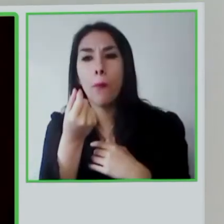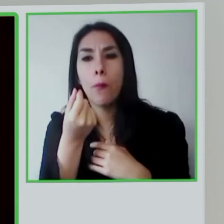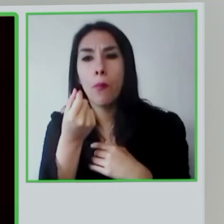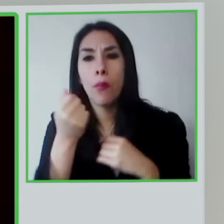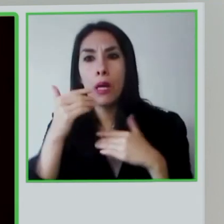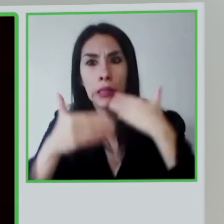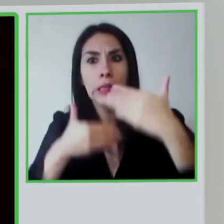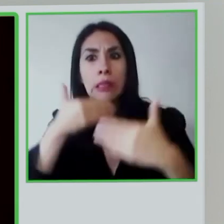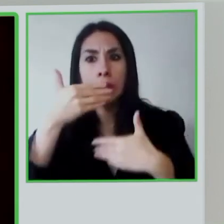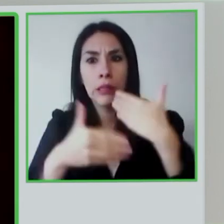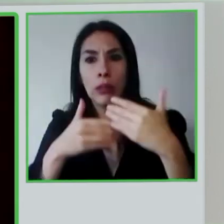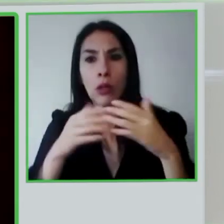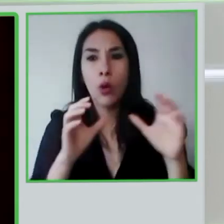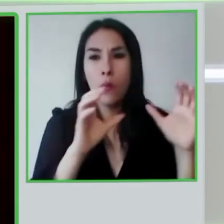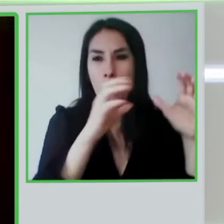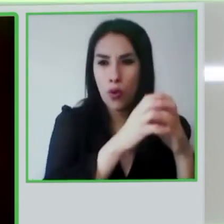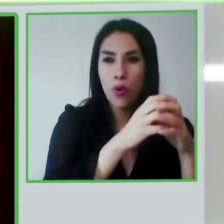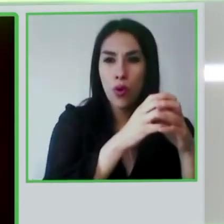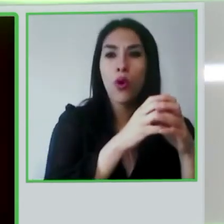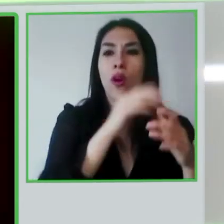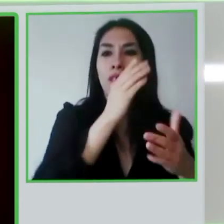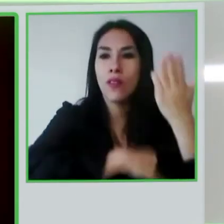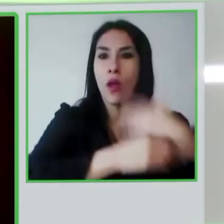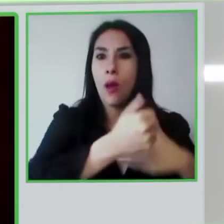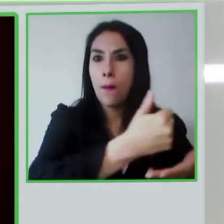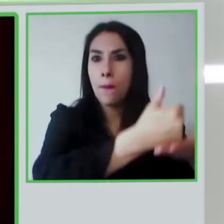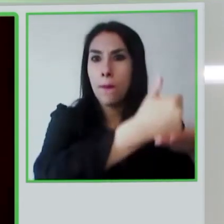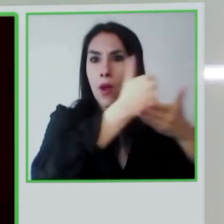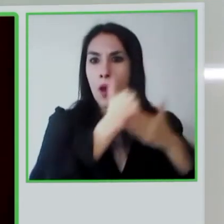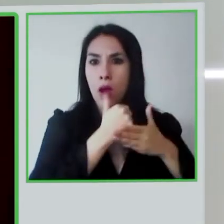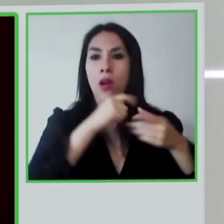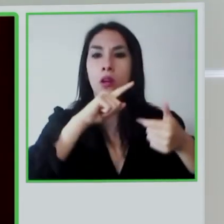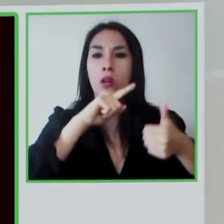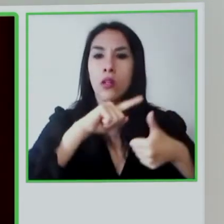understand that they need to